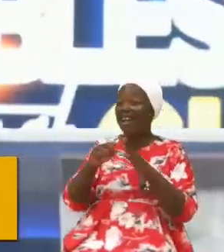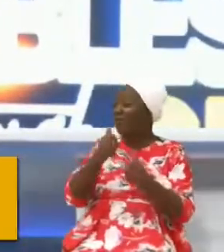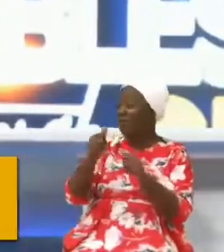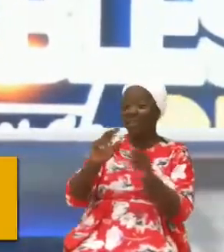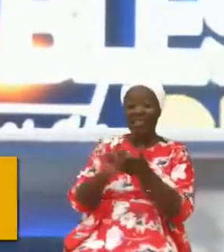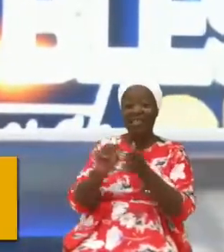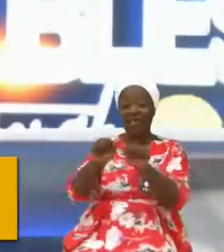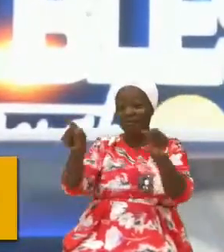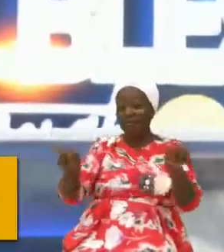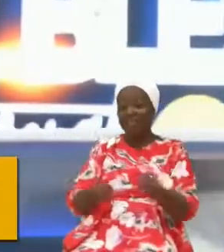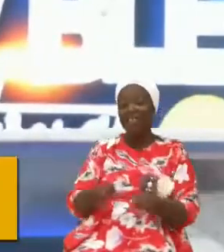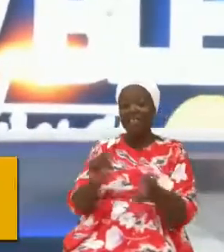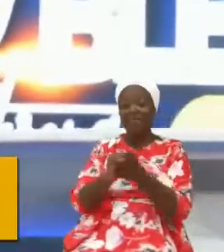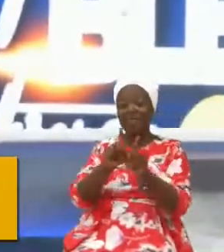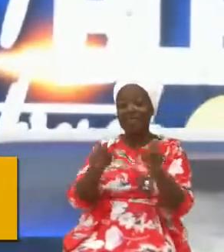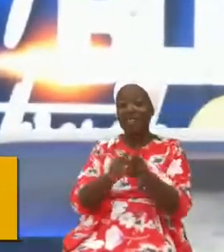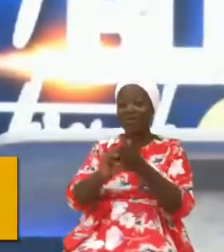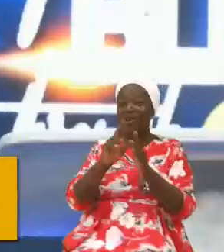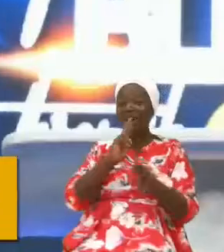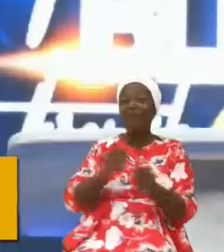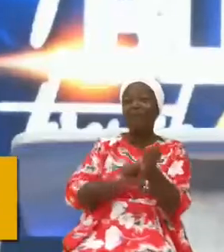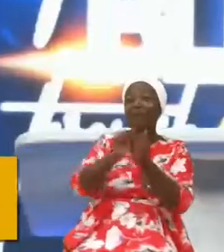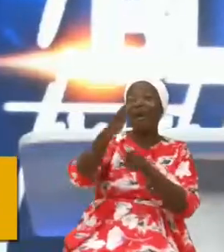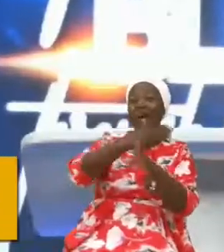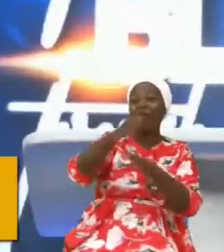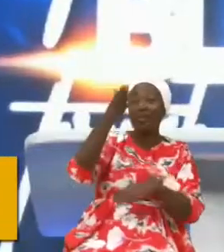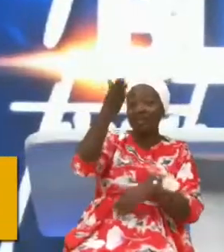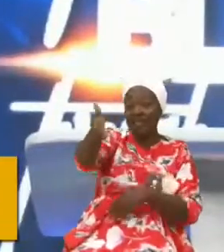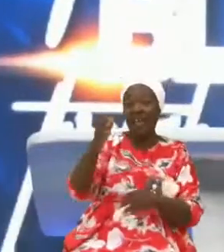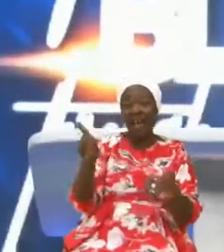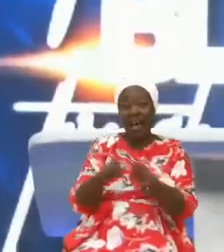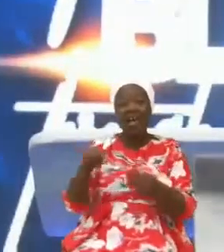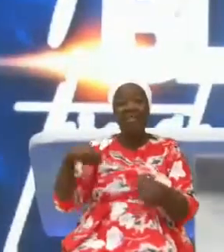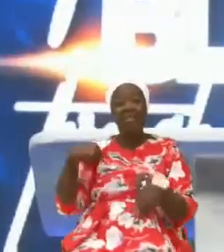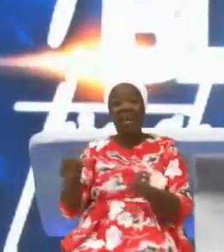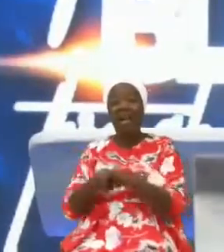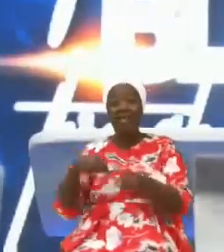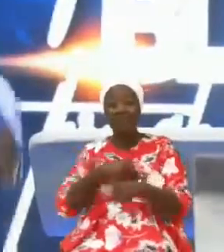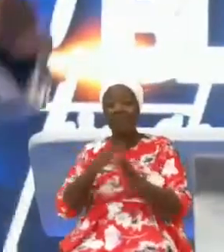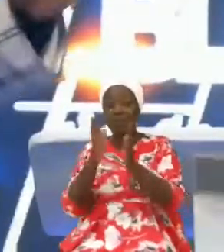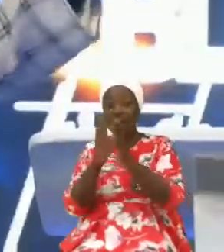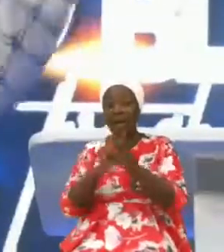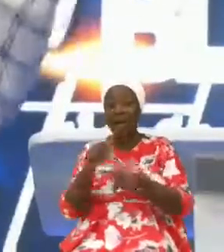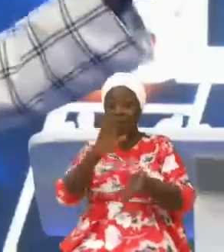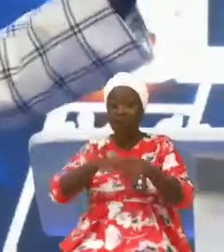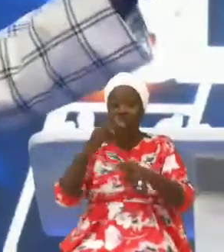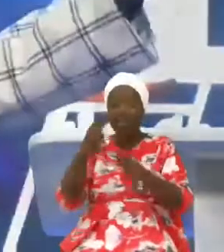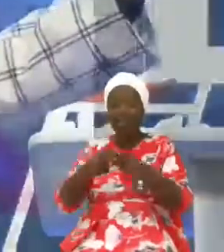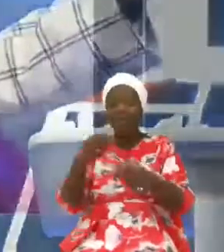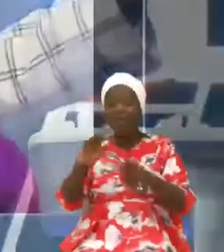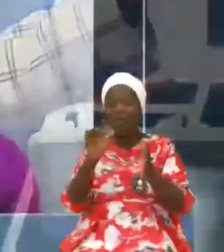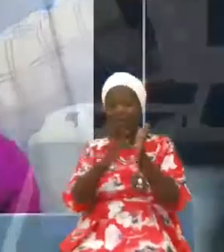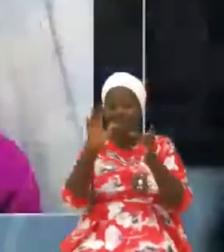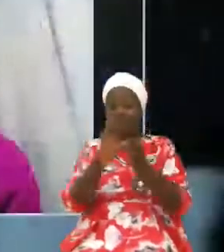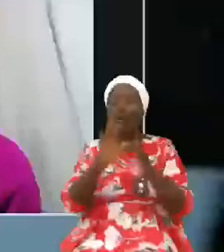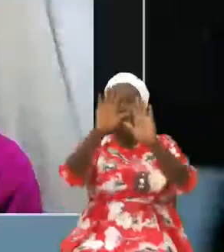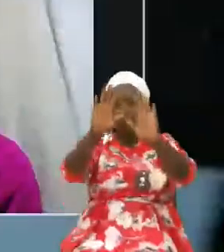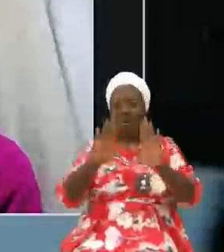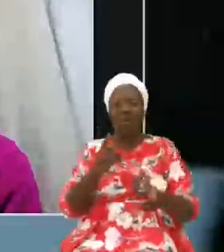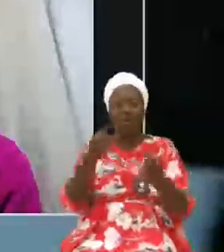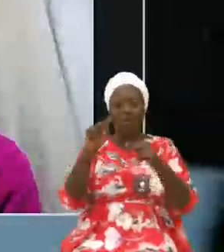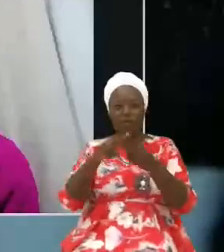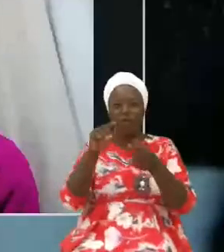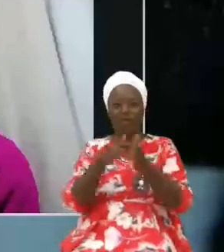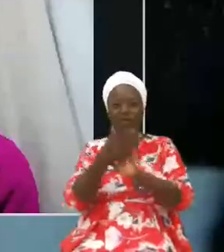miracle. Anywhere you are in the arena, anywhere you are far away there, as we pray and mention the name